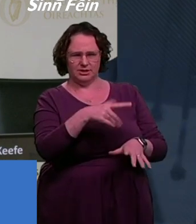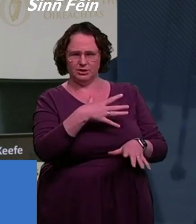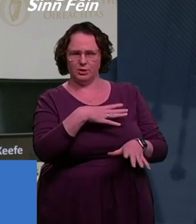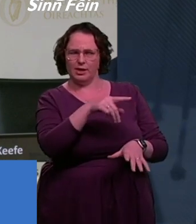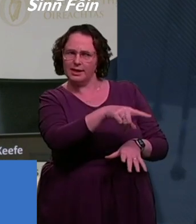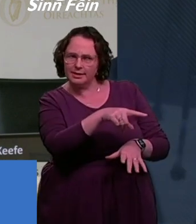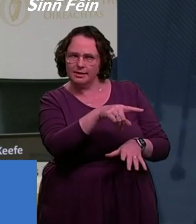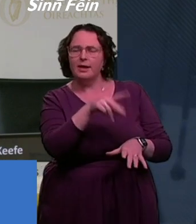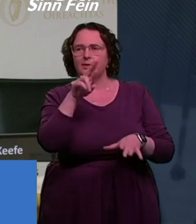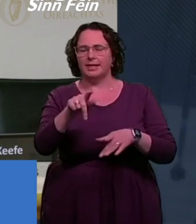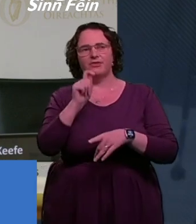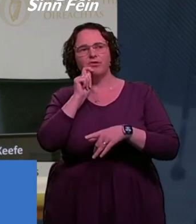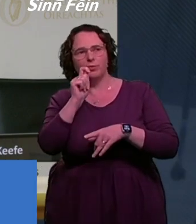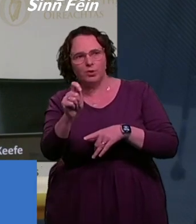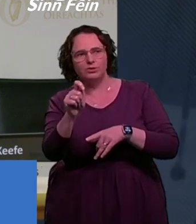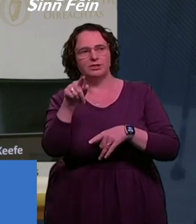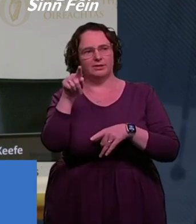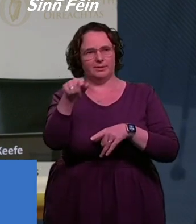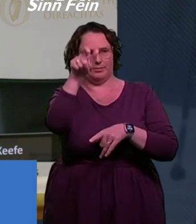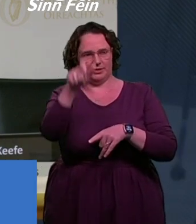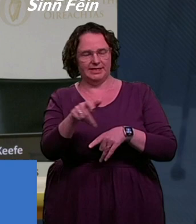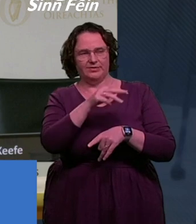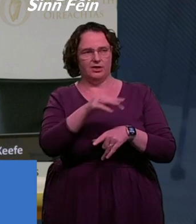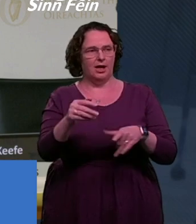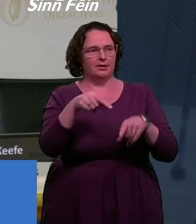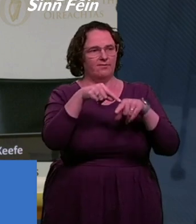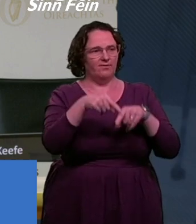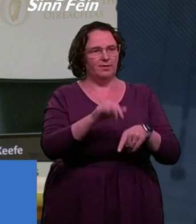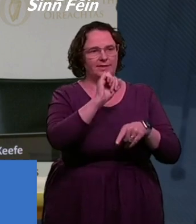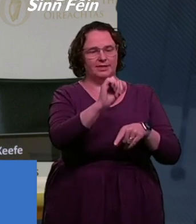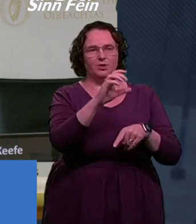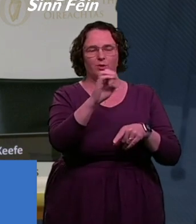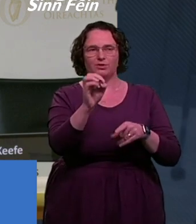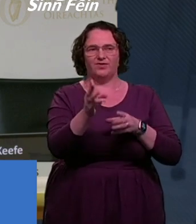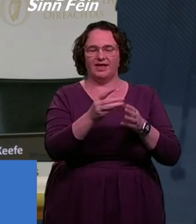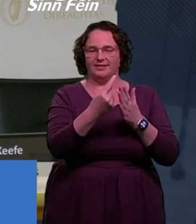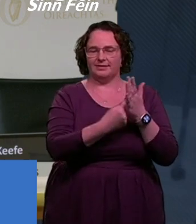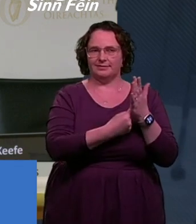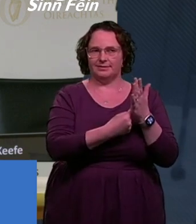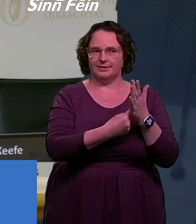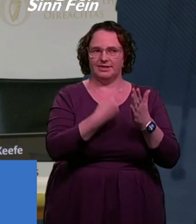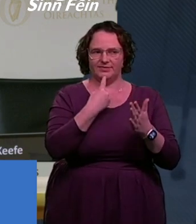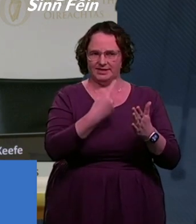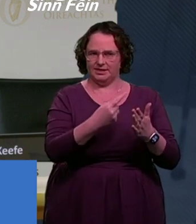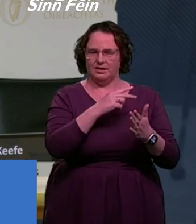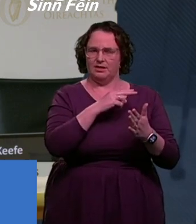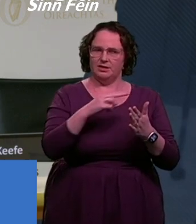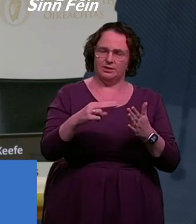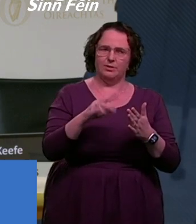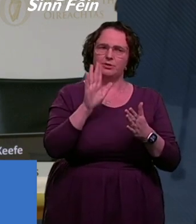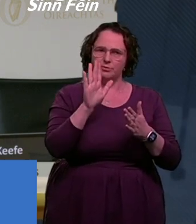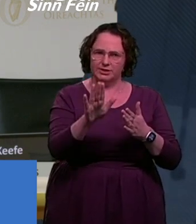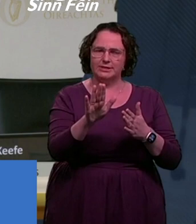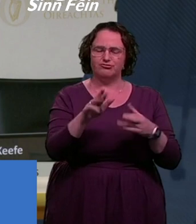report the practitioner to us if they're not adhering to a code of ethics that says, you know, you have to practice in a way that respects this